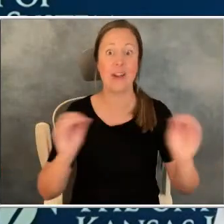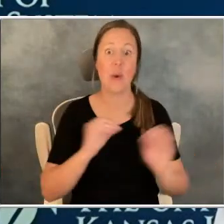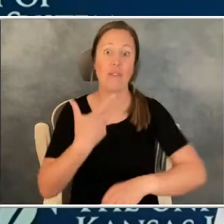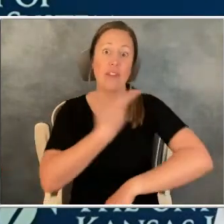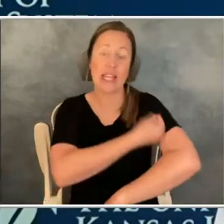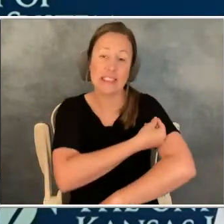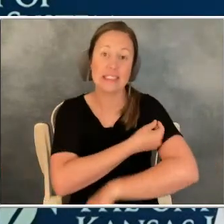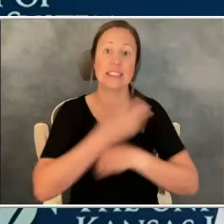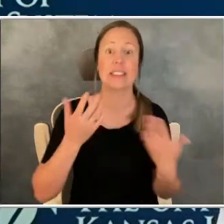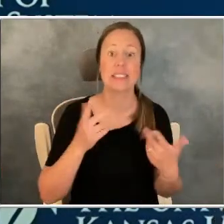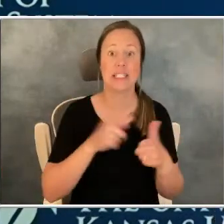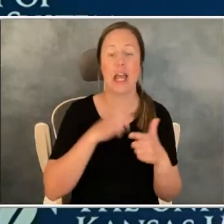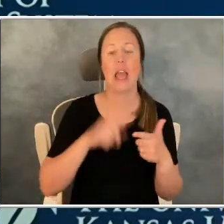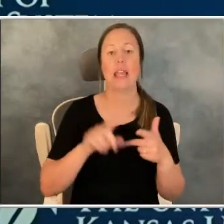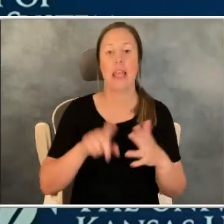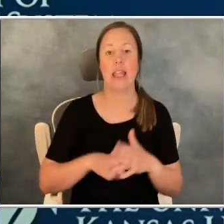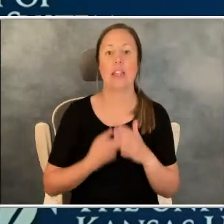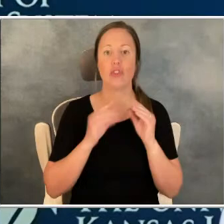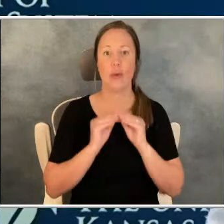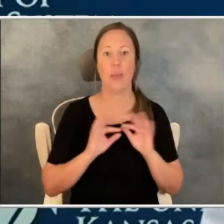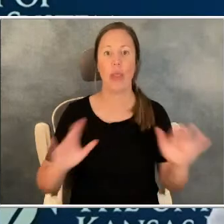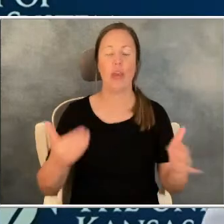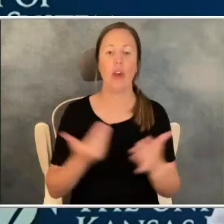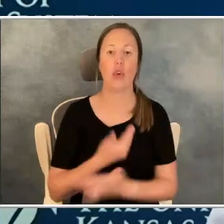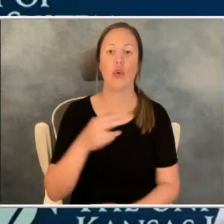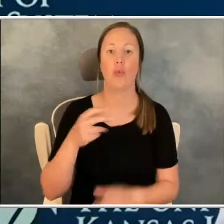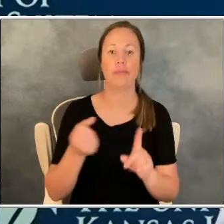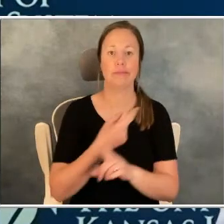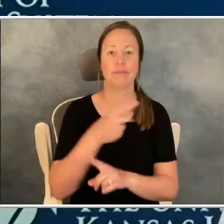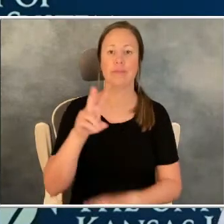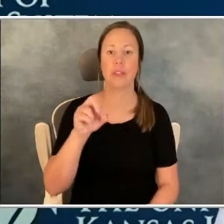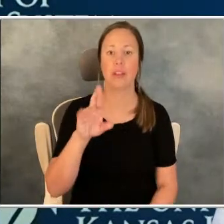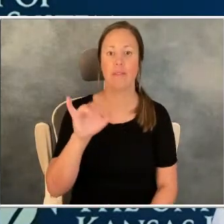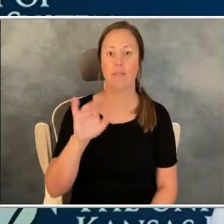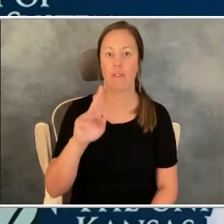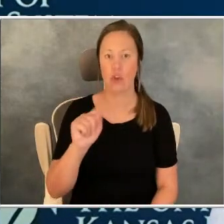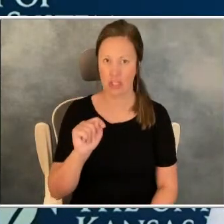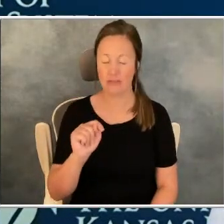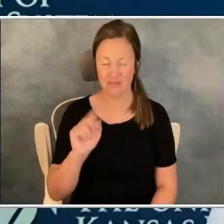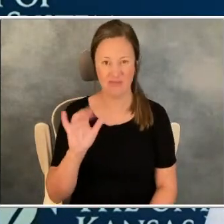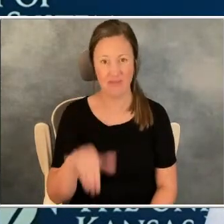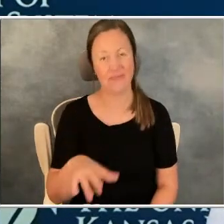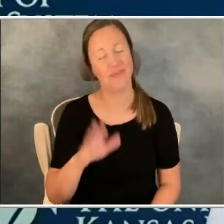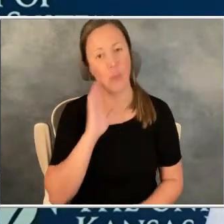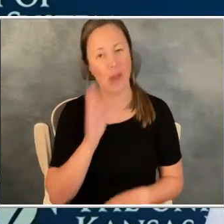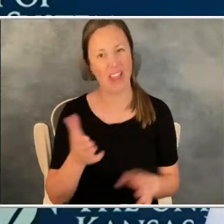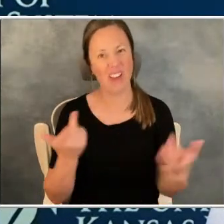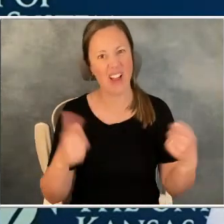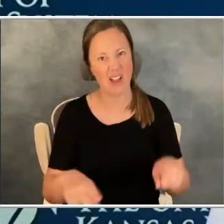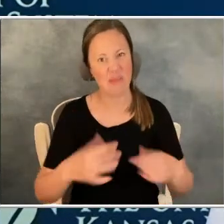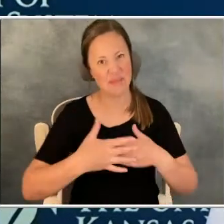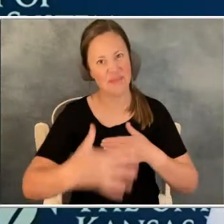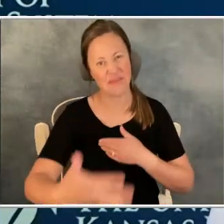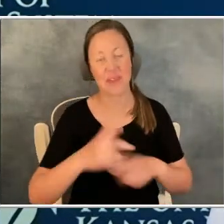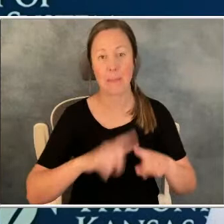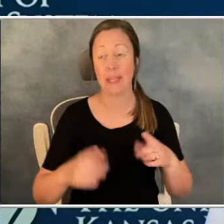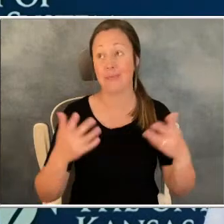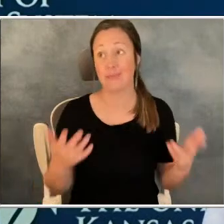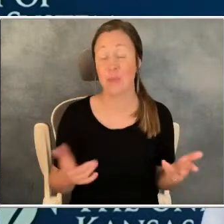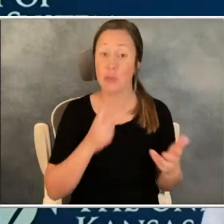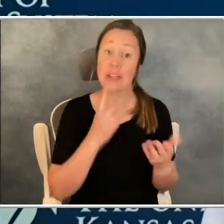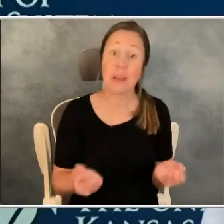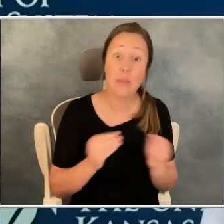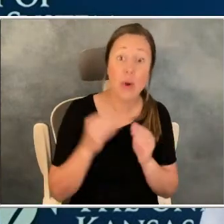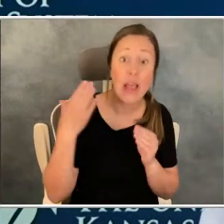then they start spreading a new variant. I think that's going to be the challenge. I think we'll see that pattern play out. But in the meantime, the more you do outside, the safer